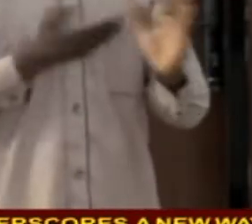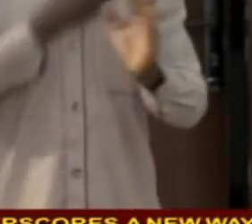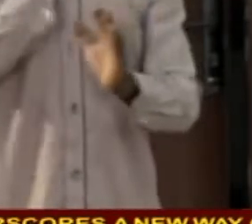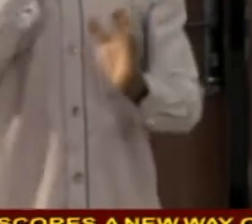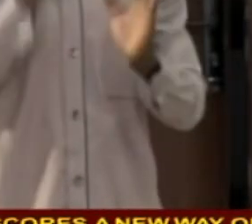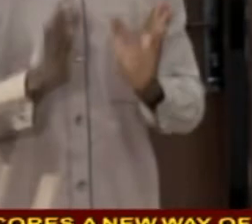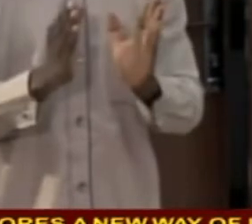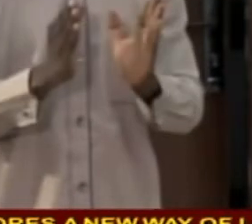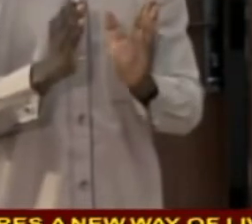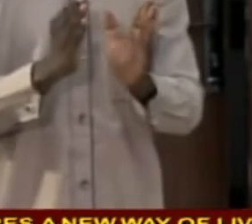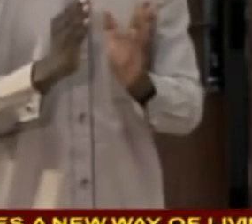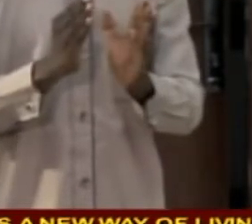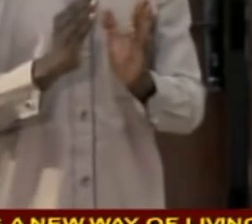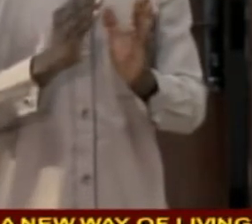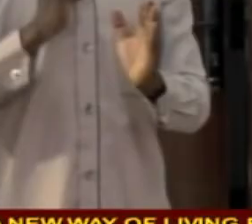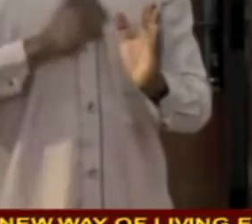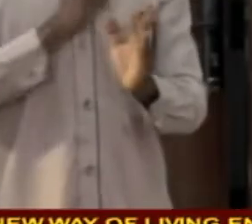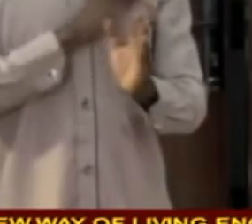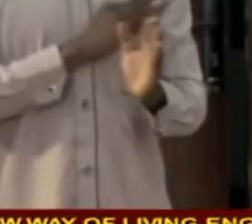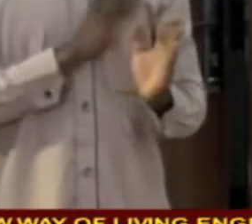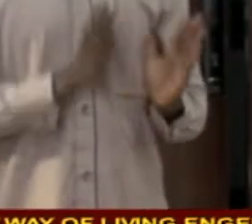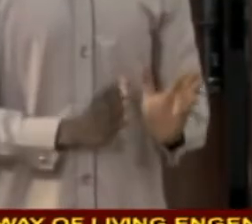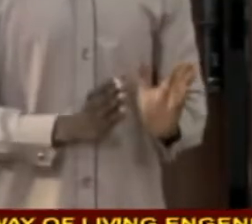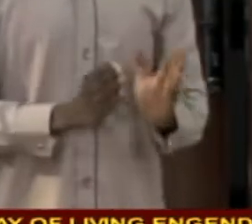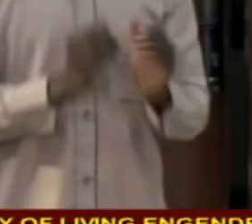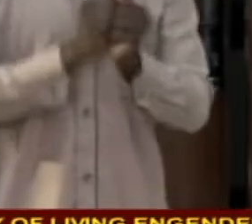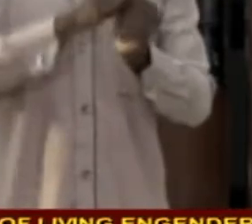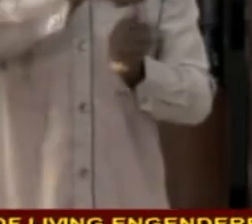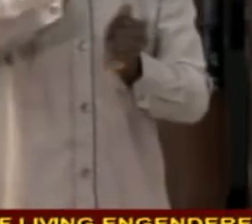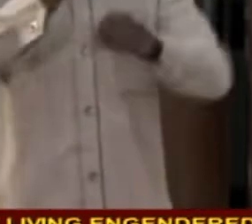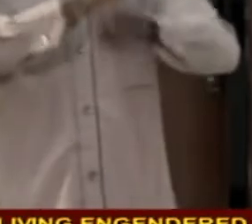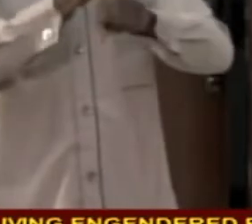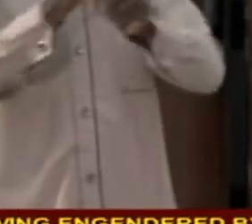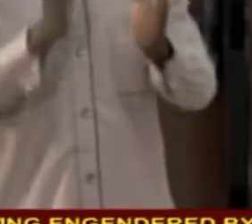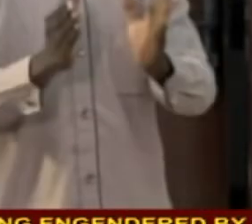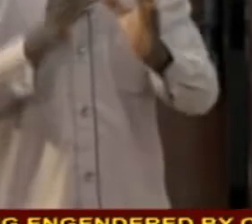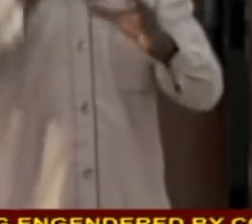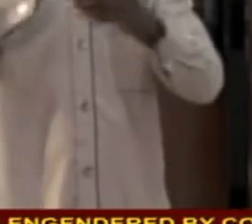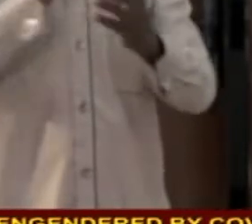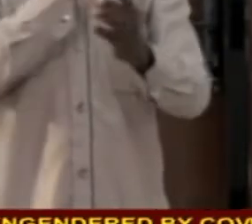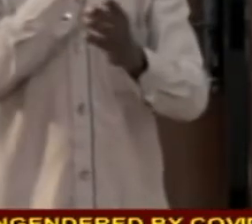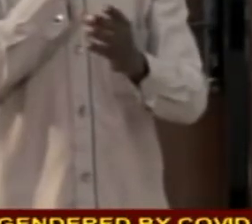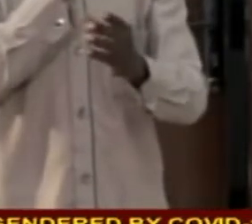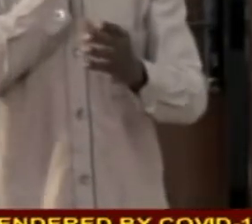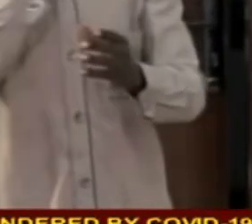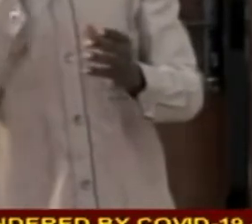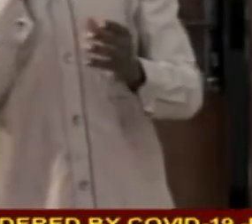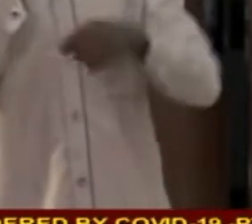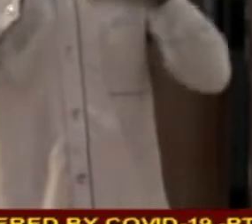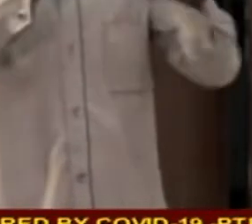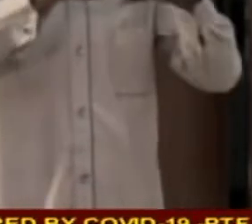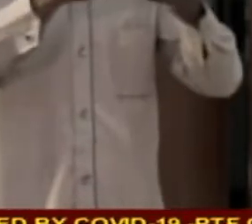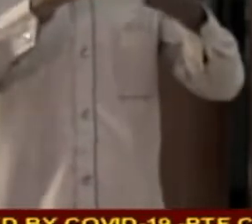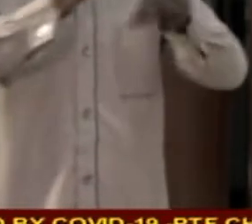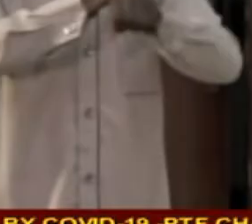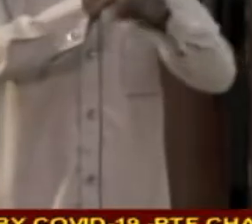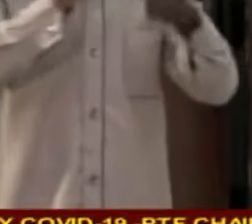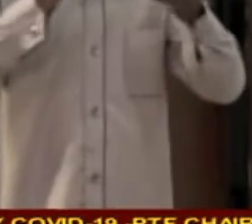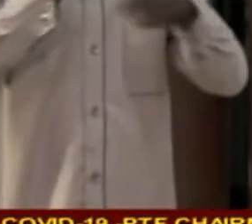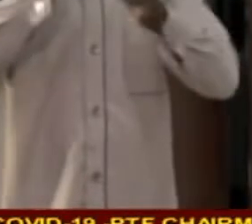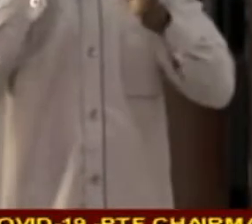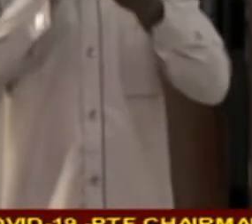extension workers, and other players in the agricultural production chain to go back to work to ensure